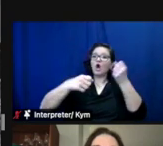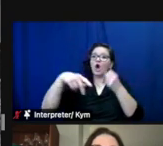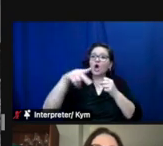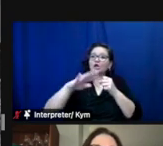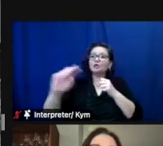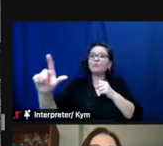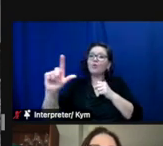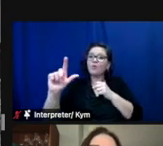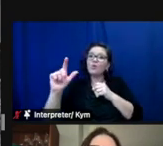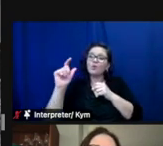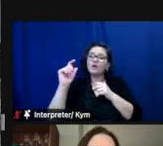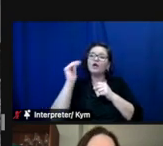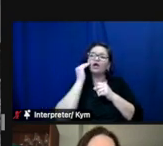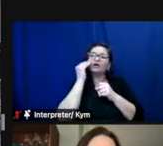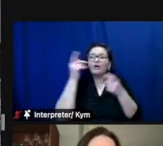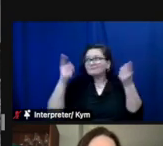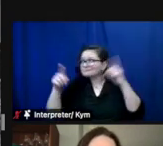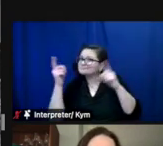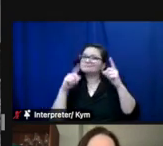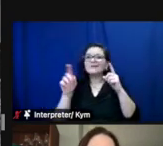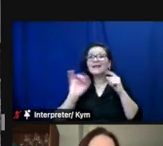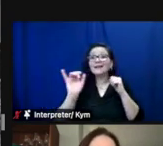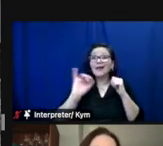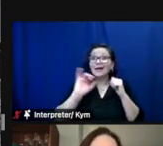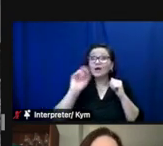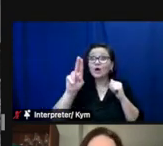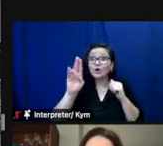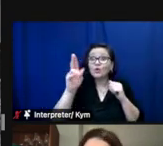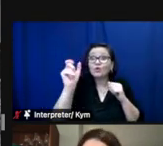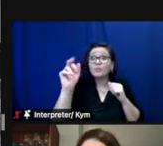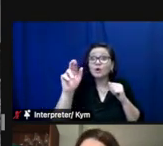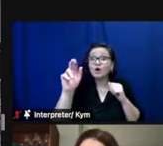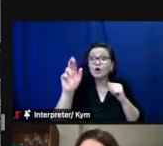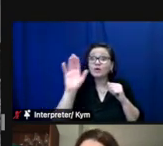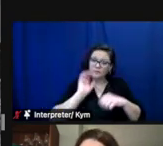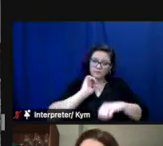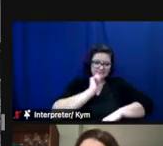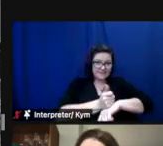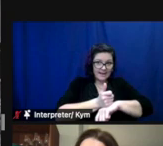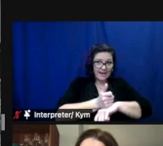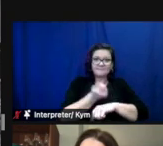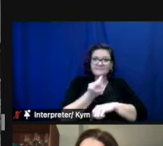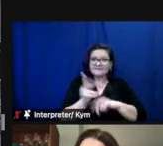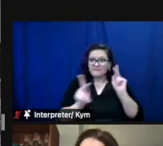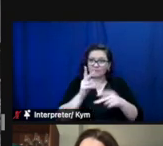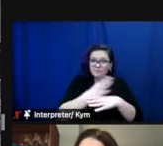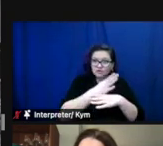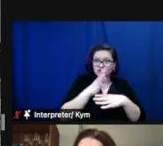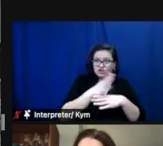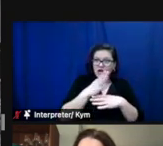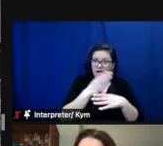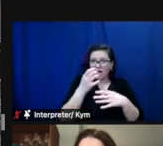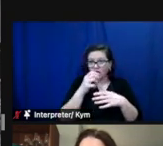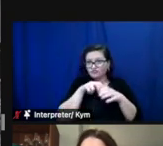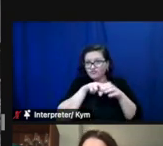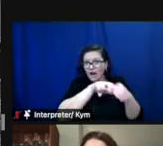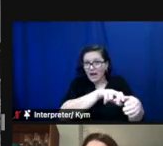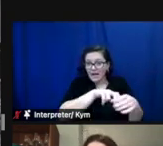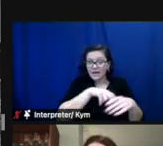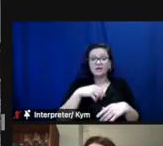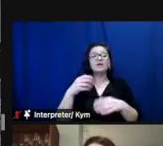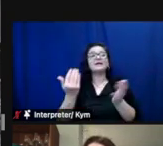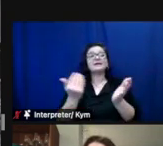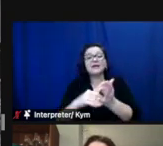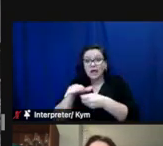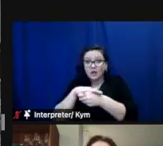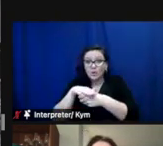like a, you know, the old fashioned Uber, right? That they would set up carpools for people to do that. And then again, local churches would donate